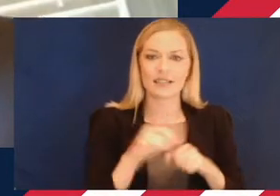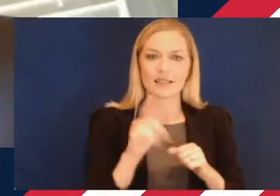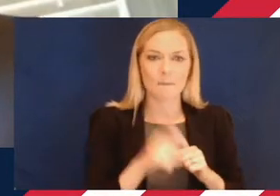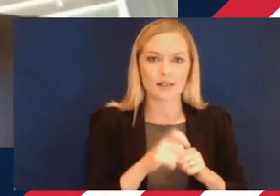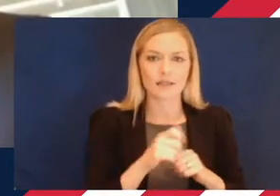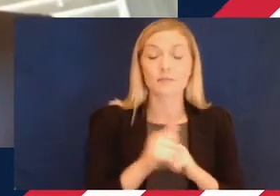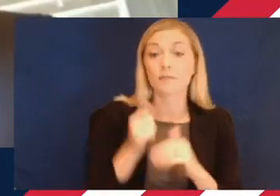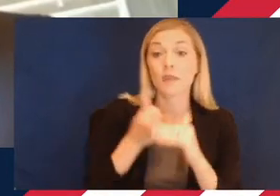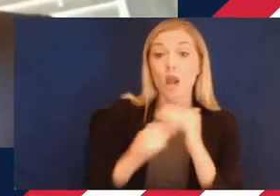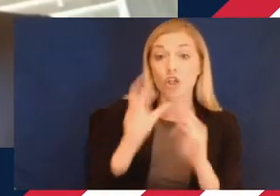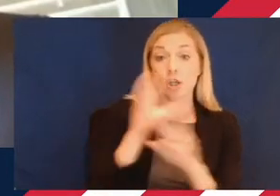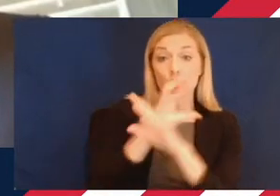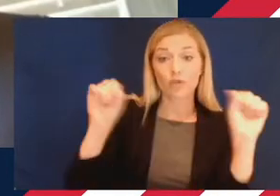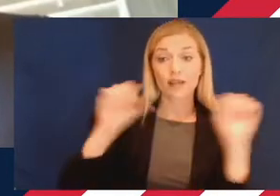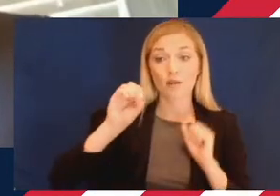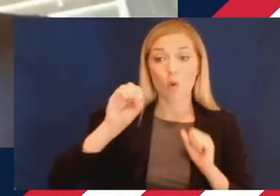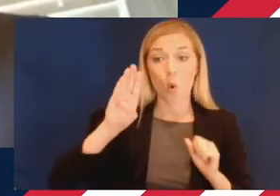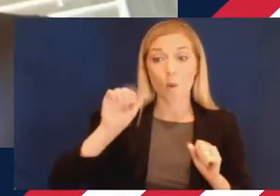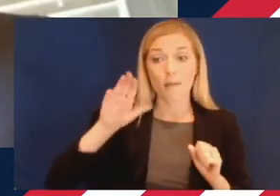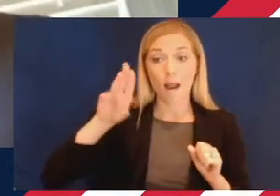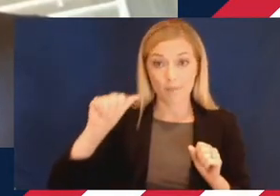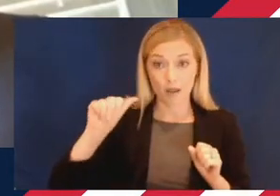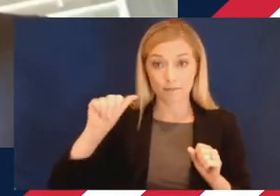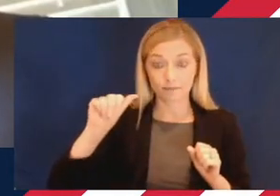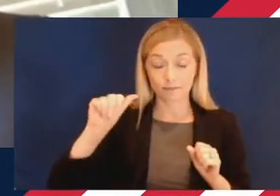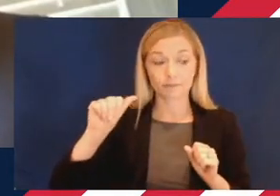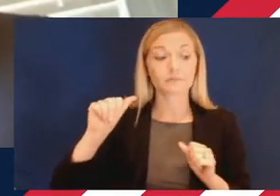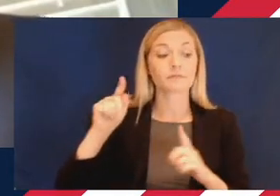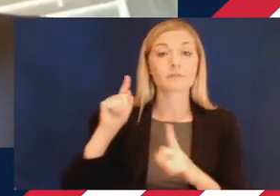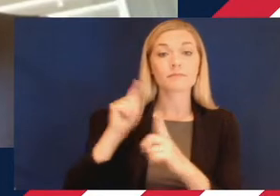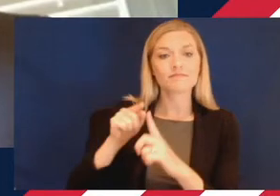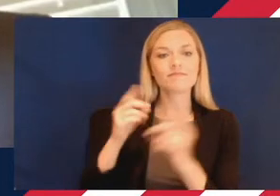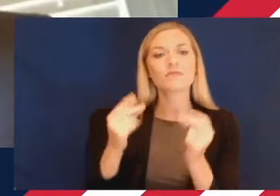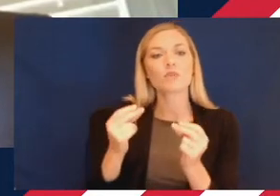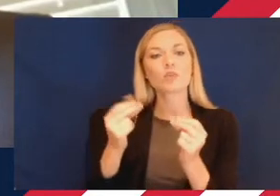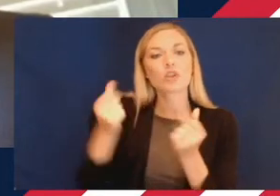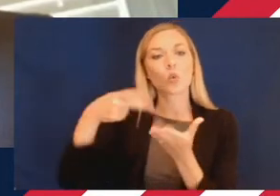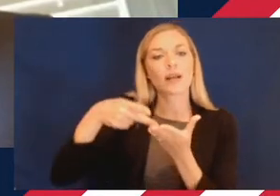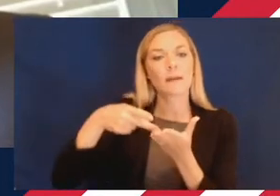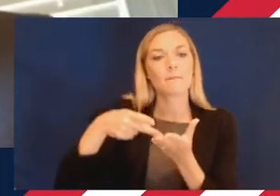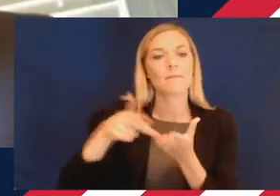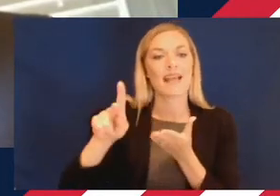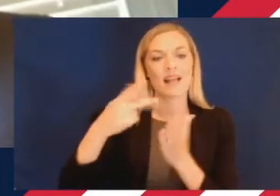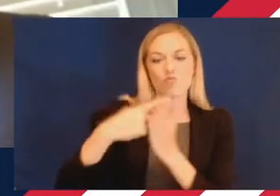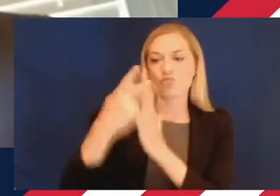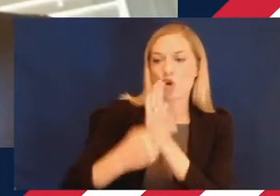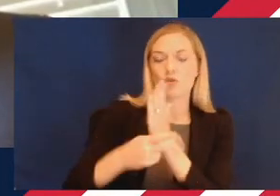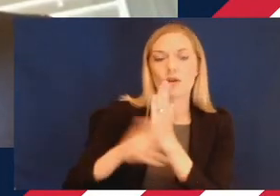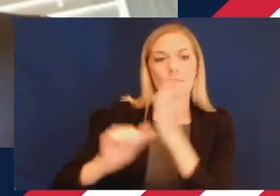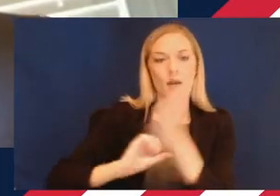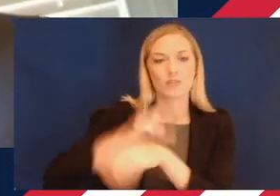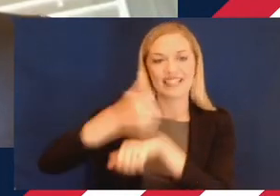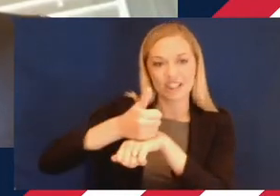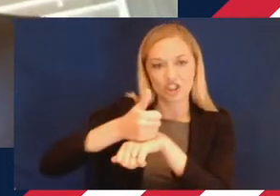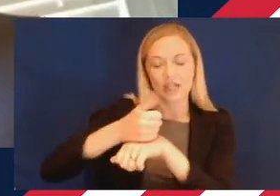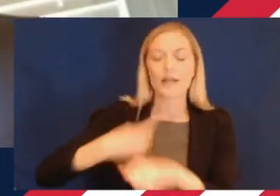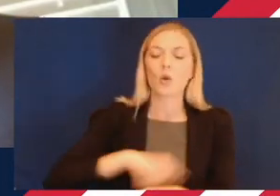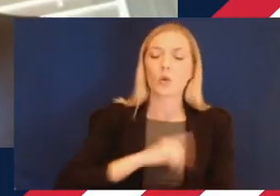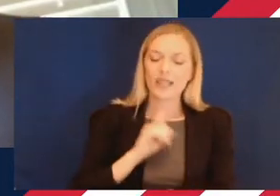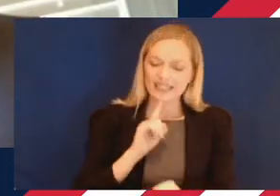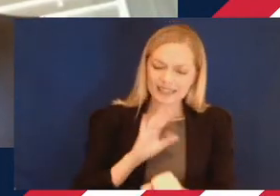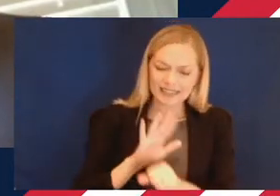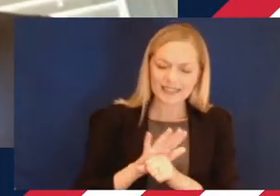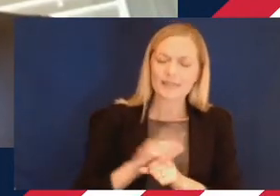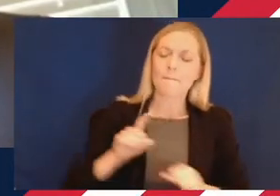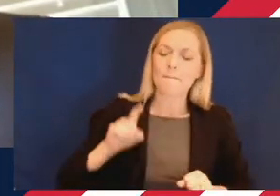administration, there was the Quick Pay program that was initiated. We insist that that program be put back in